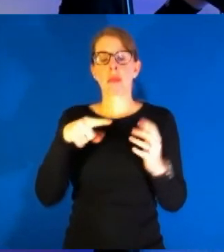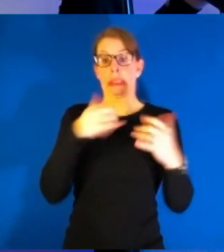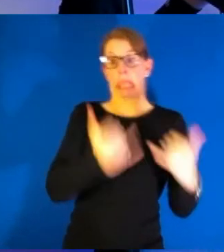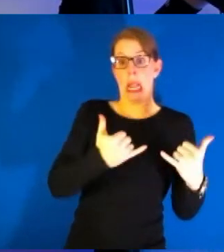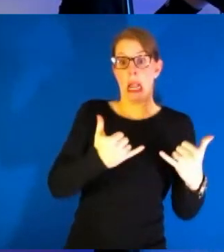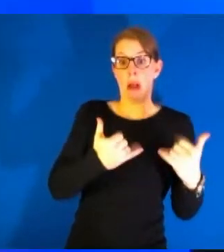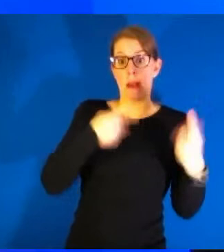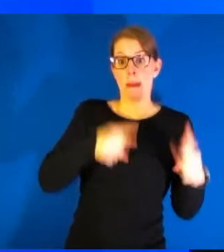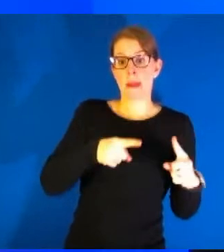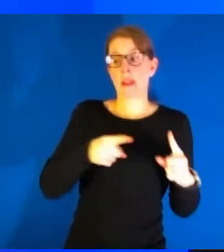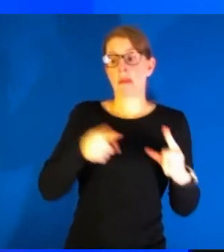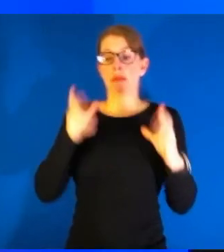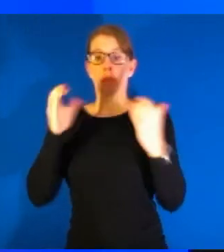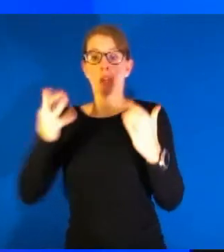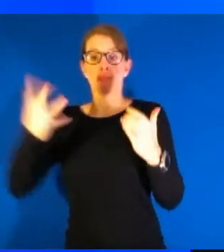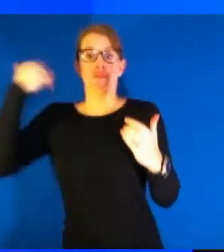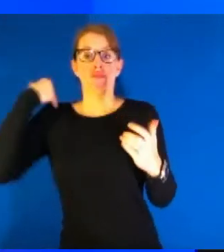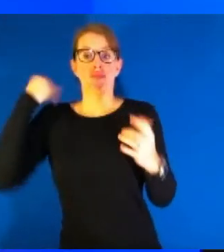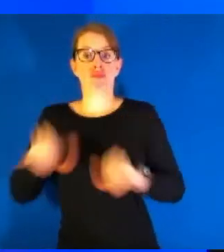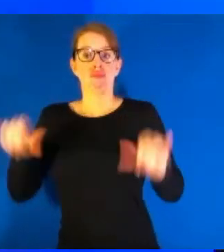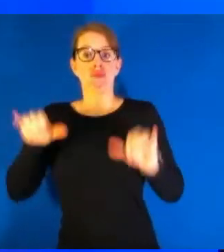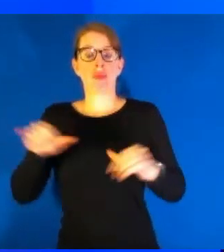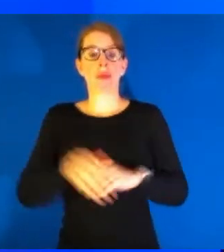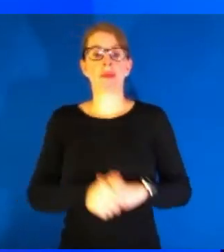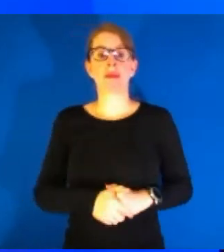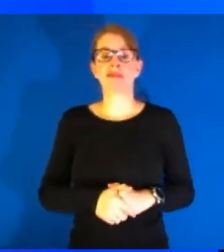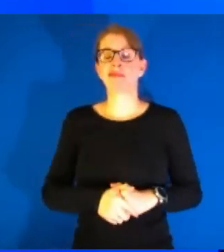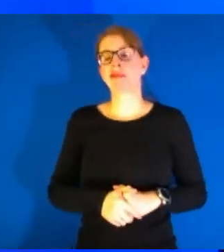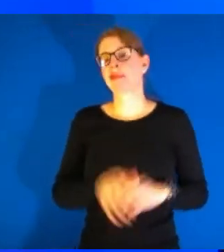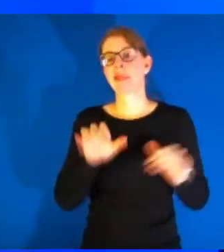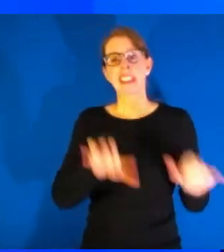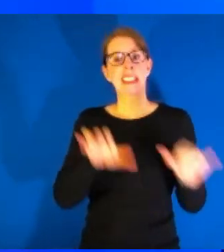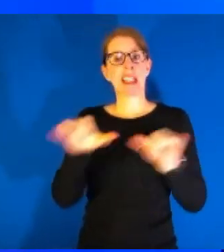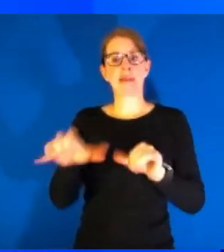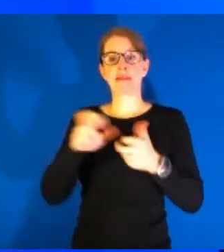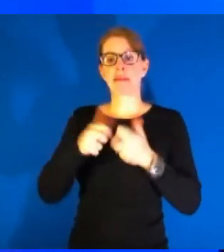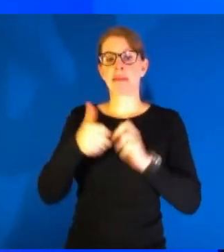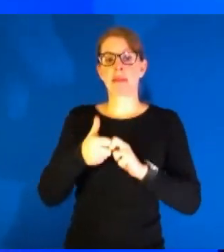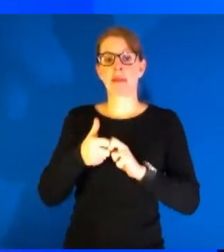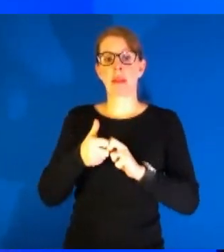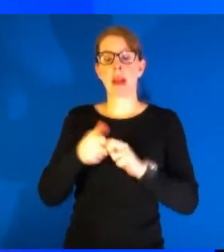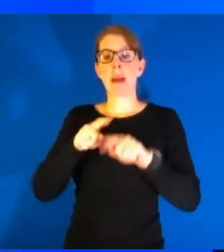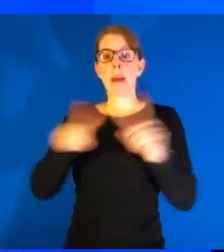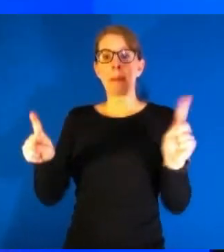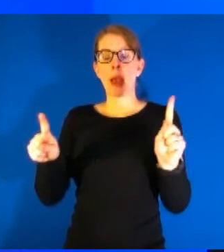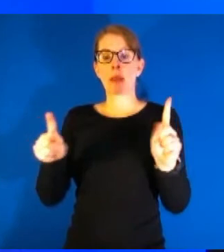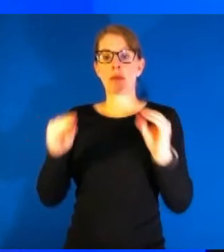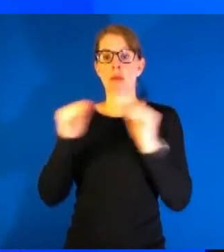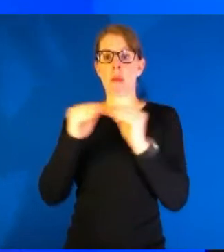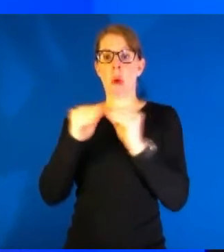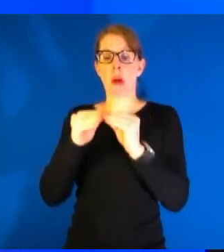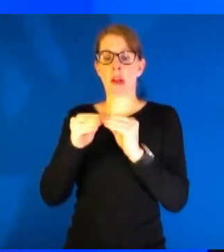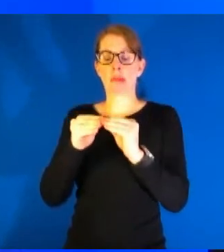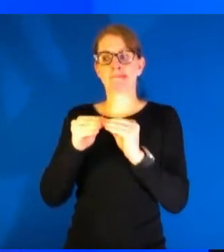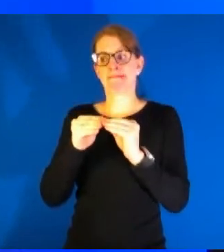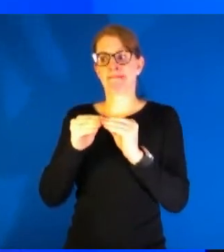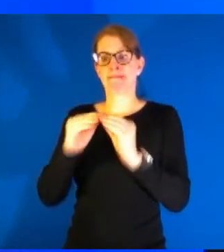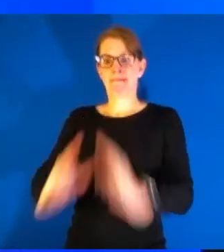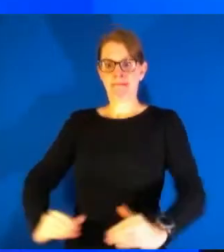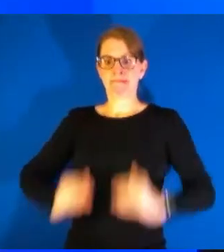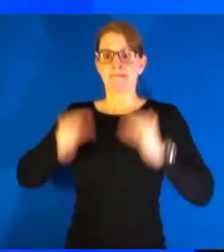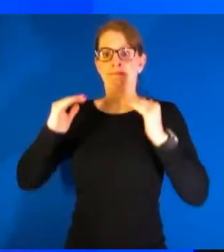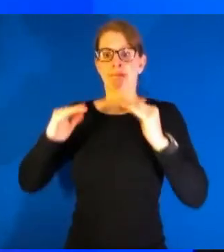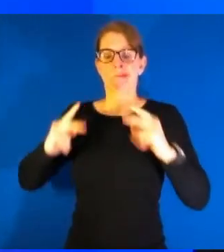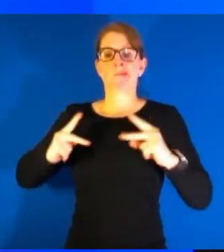a regular. Essentially, it's the same kind of issue on steroids, because all the other supply chain issues